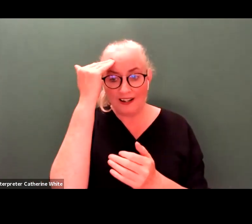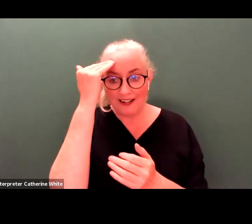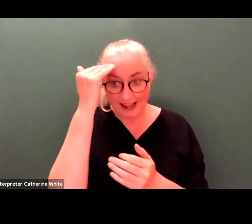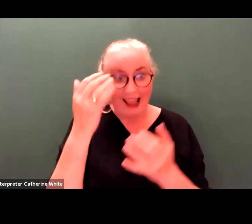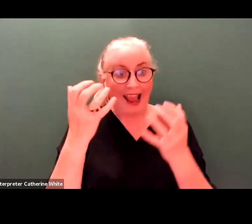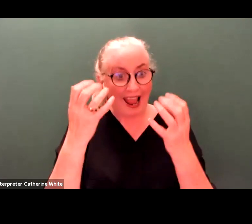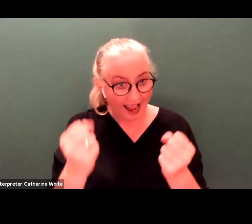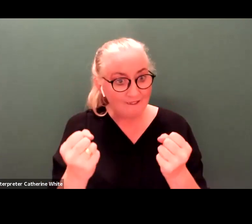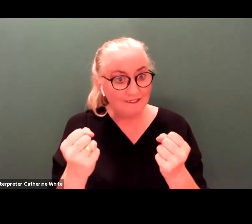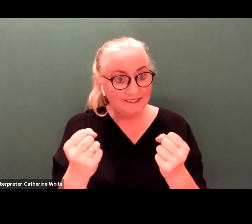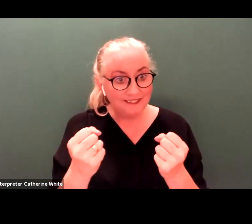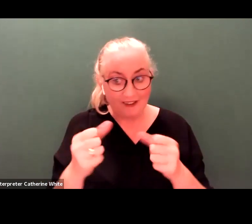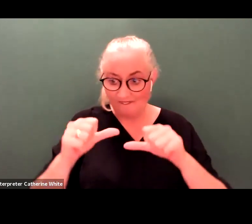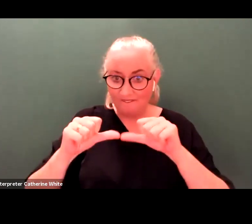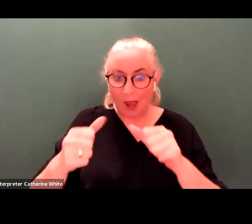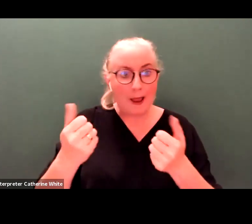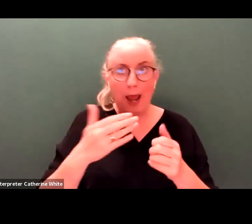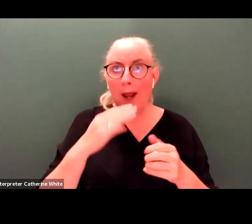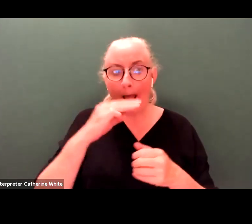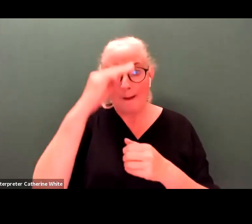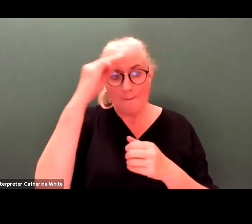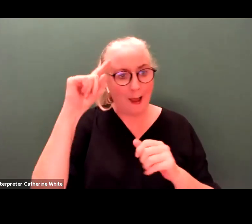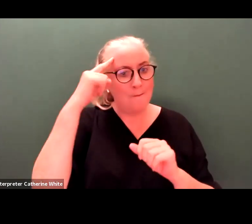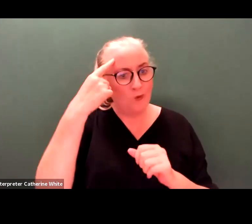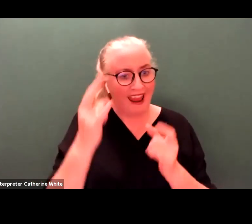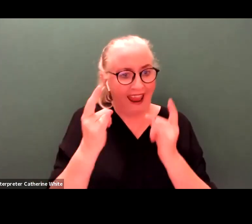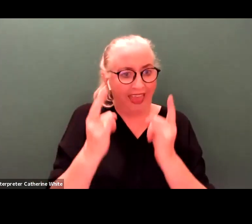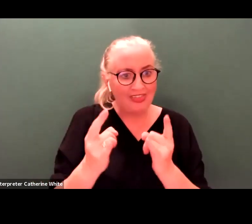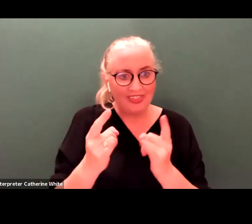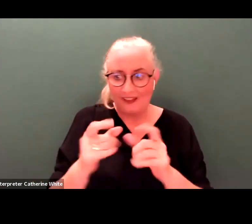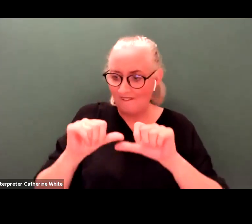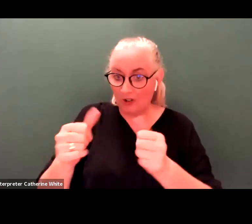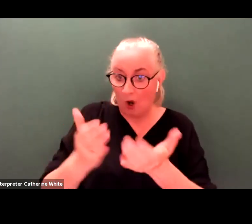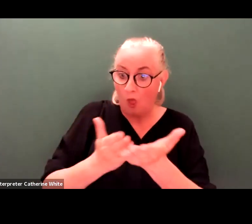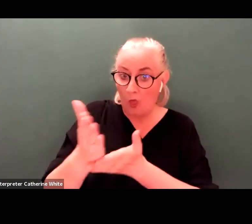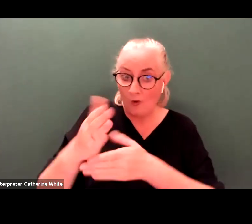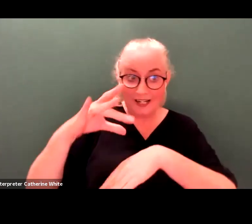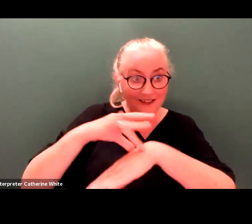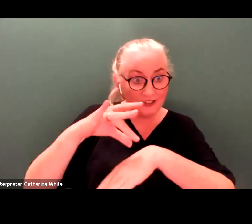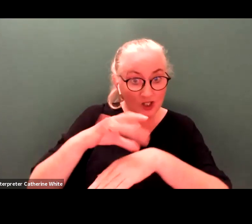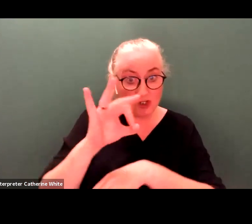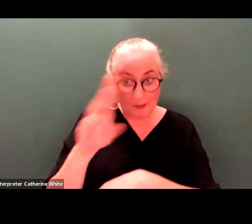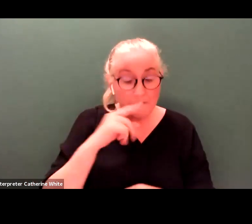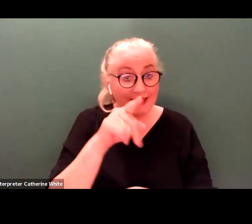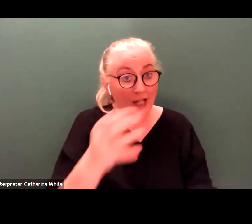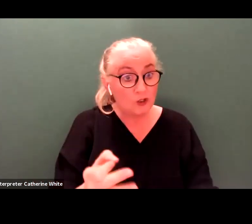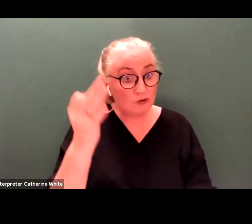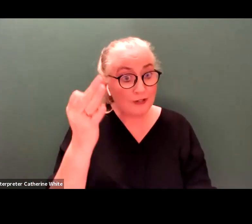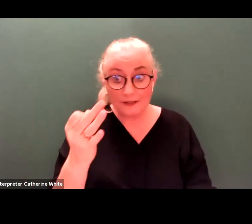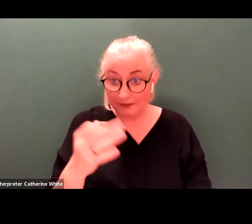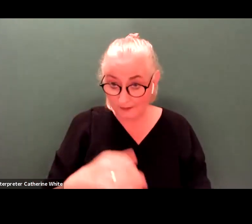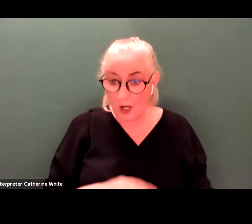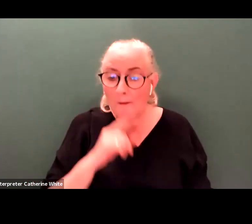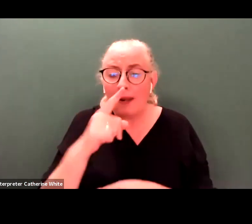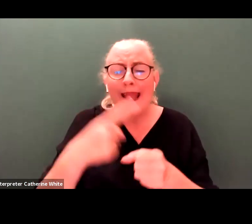thing as a woman's health physiotherapist, and that can be accessed to GP referrals. So that's great. Thank you, Charlene. And again, just